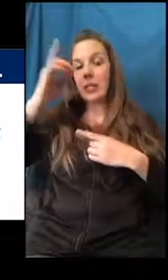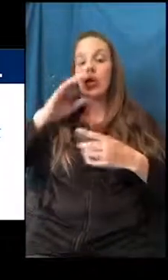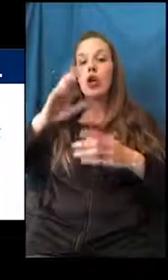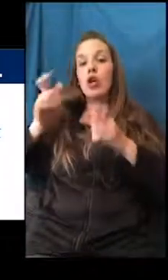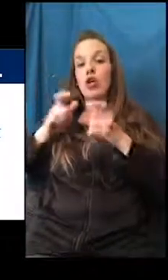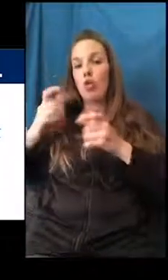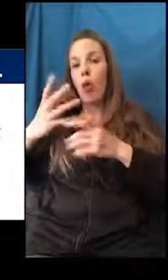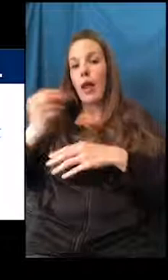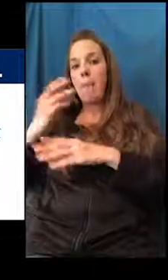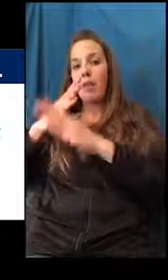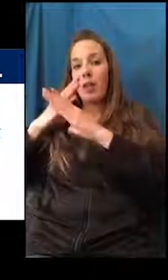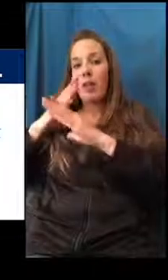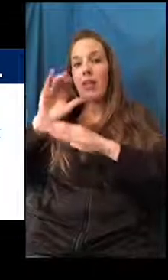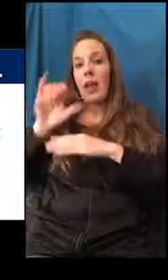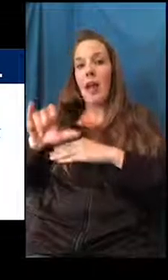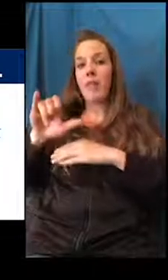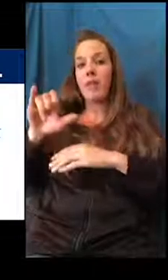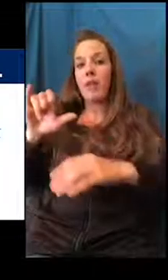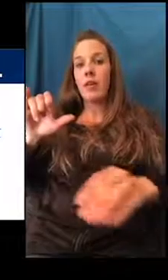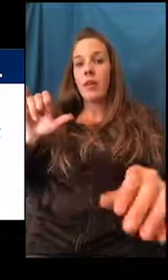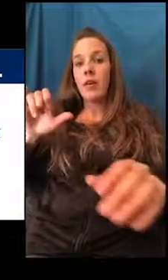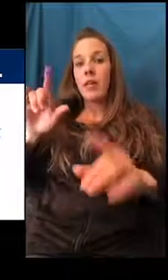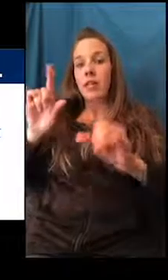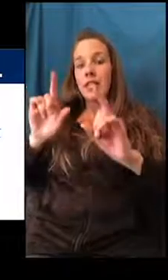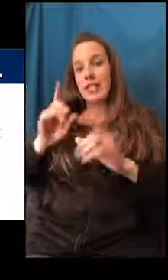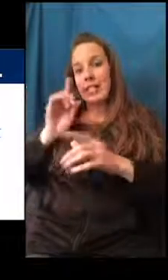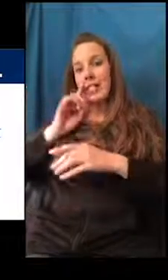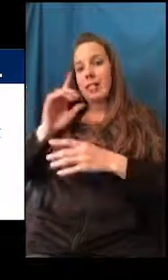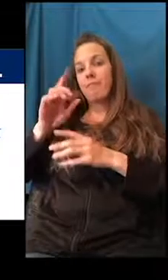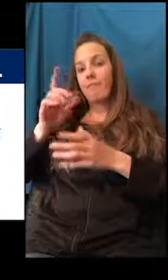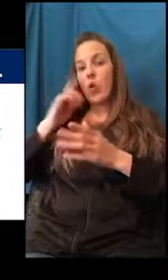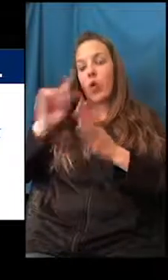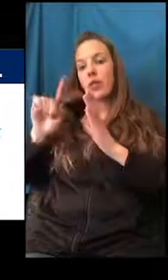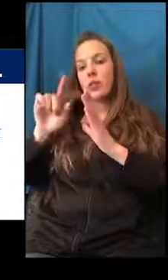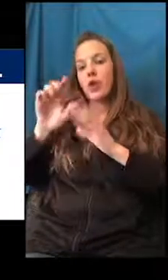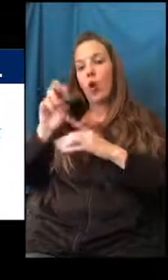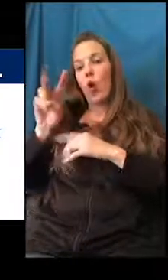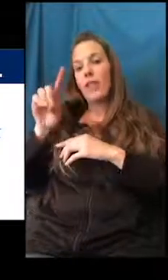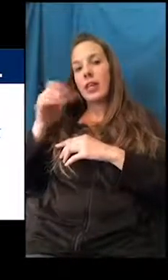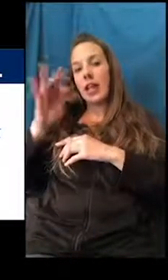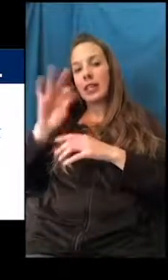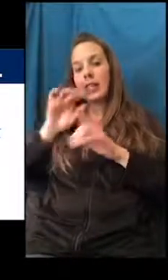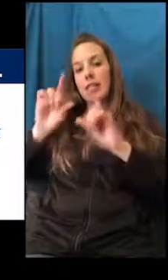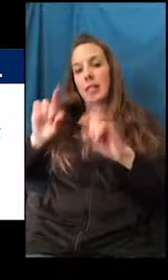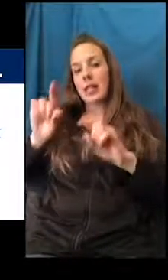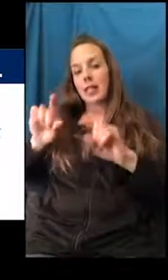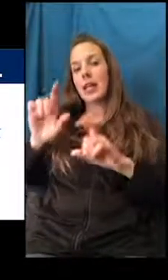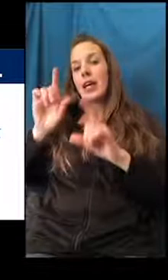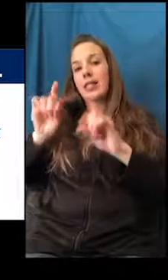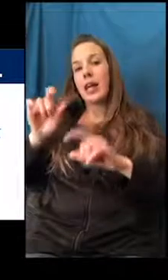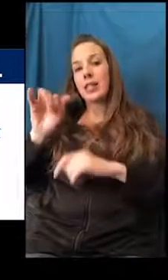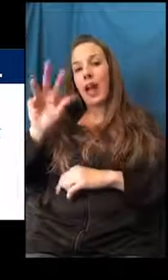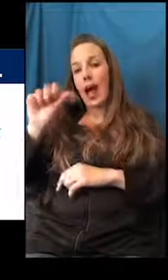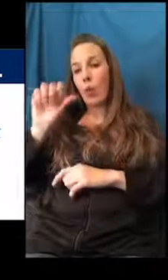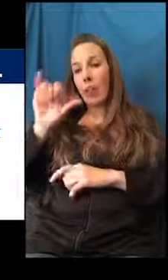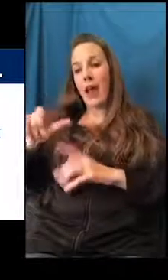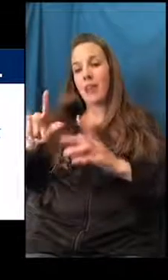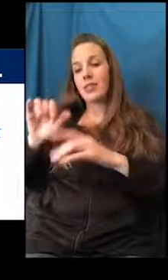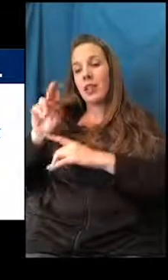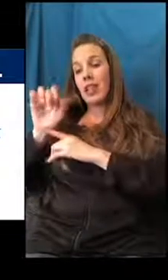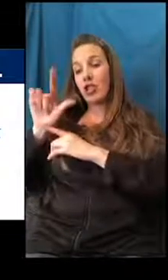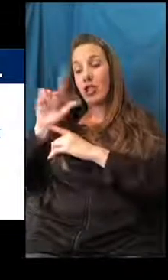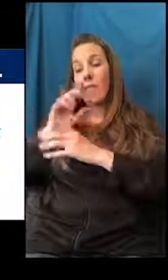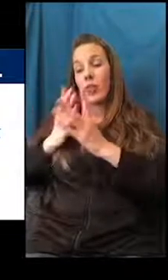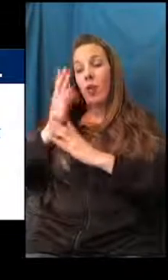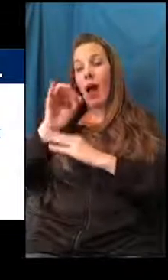COVID-19 testing. And then, as I previously mentioned, Test Iowa is an initiative in Iowa through the governor's office, and a